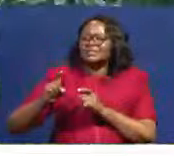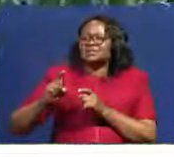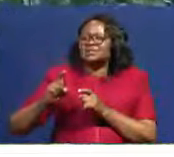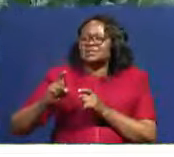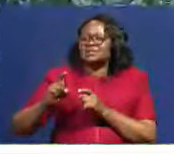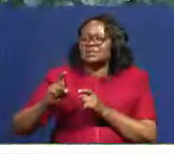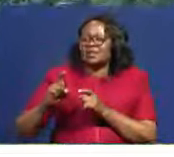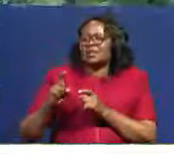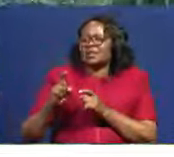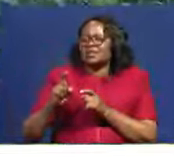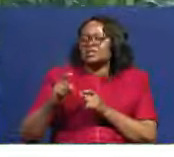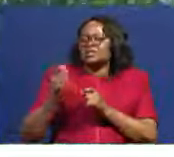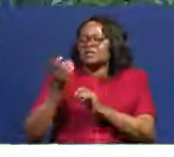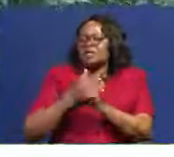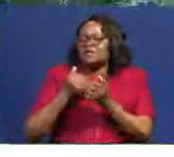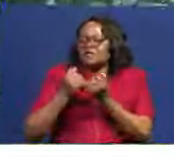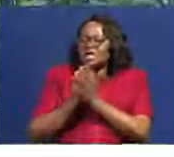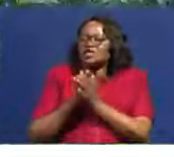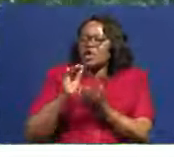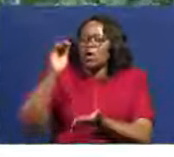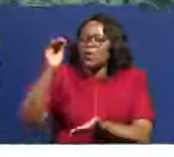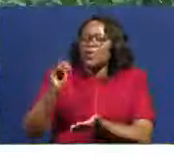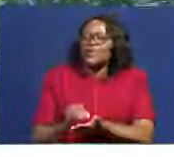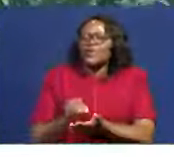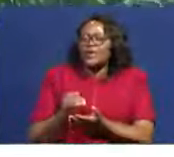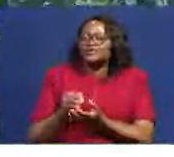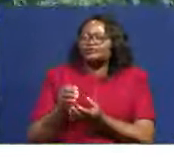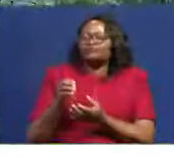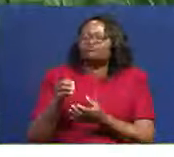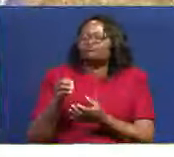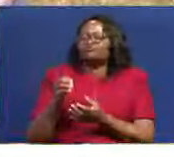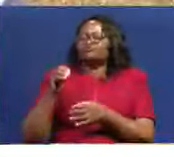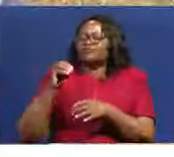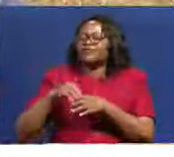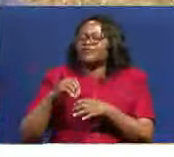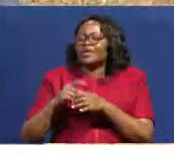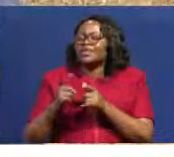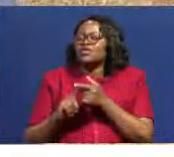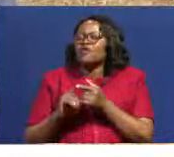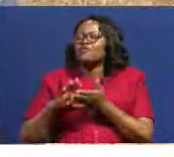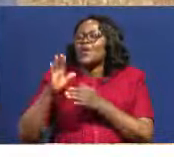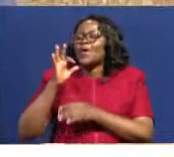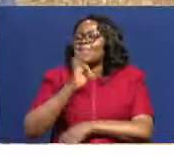at the same time minimize the amount of input. That now makes more profit.